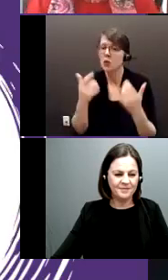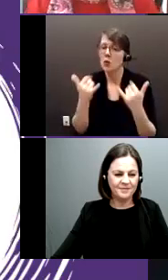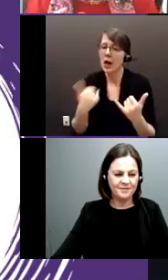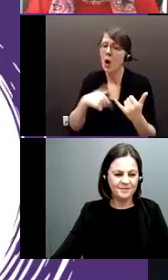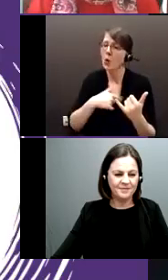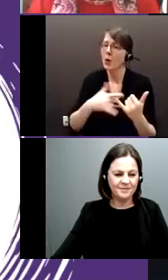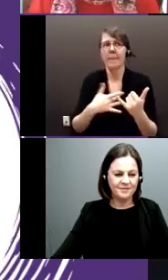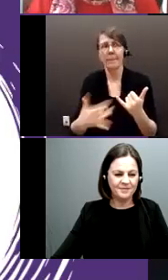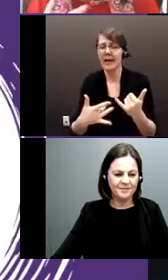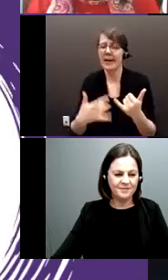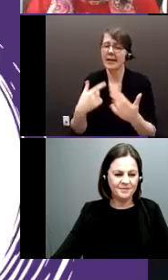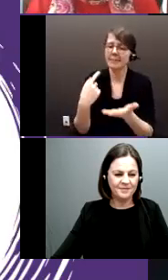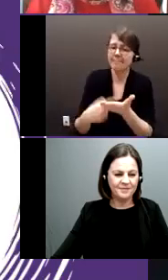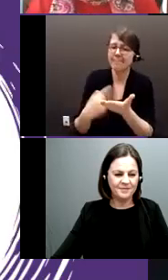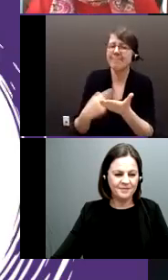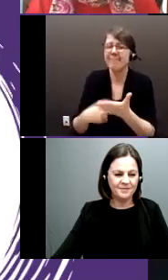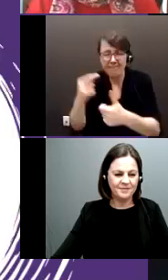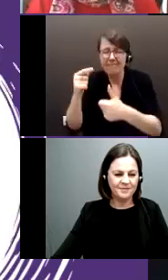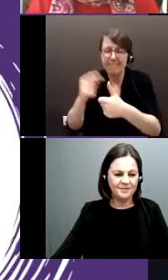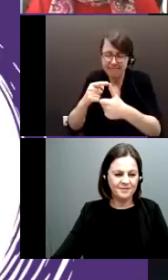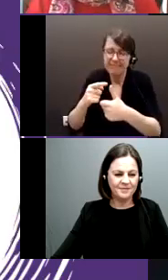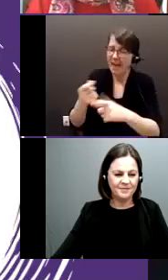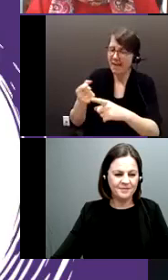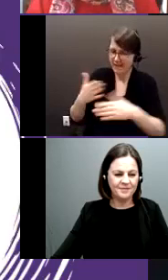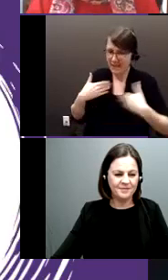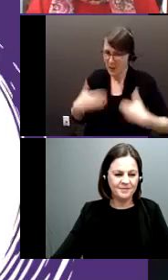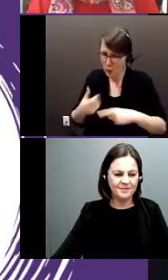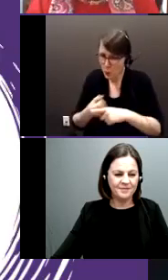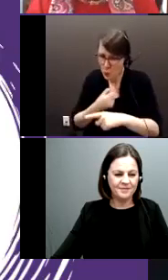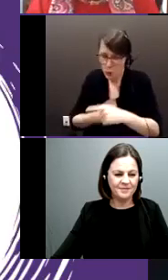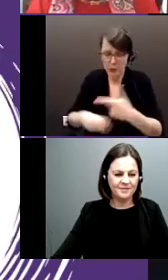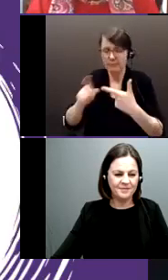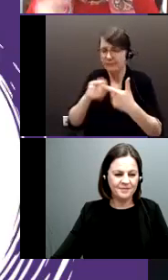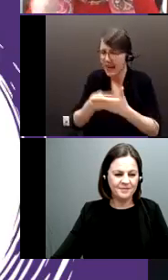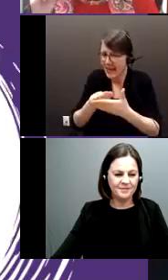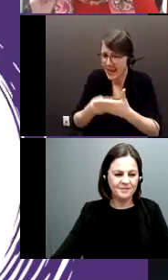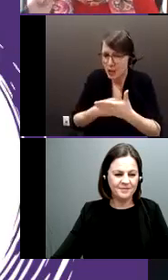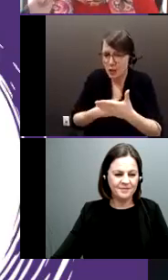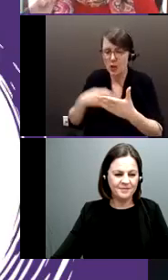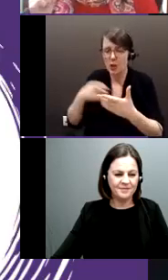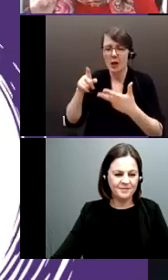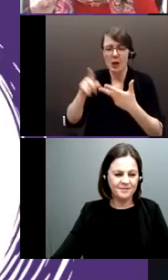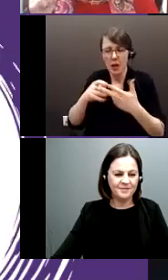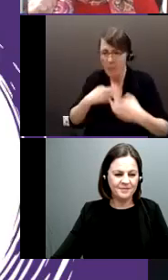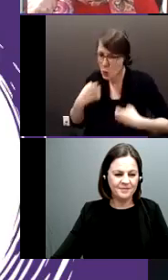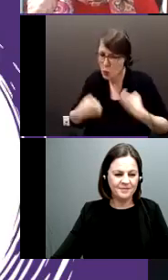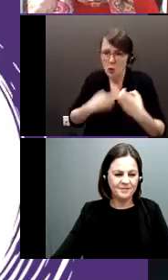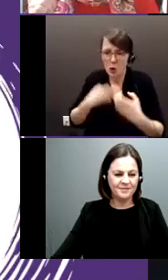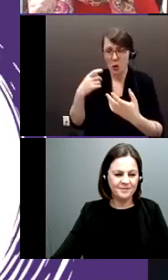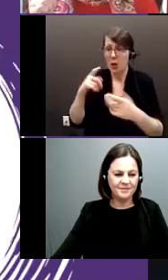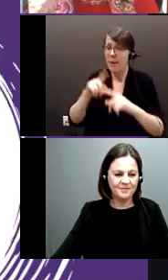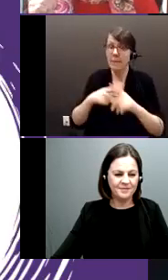But I feel like the one form of abuse that we still don't talk about quite as